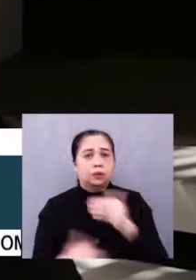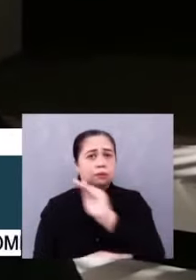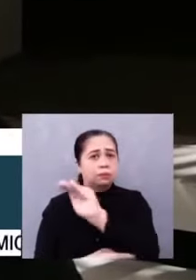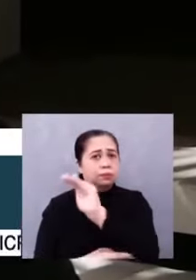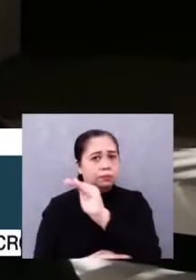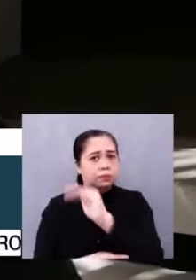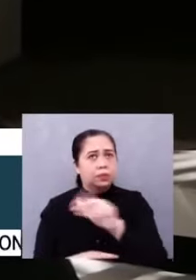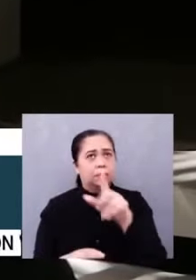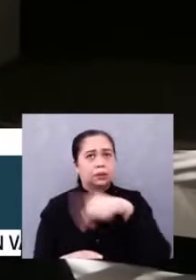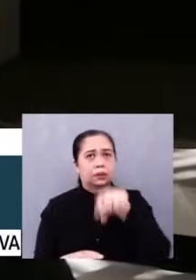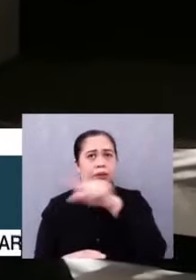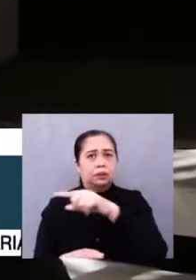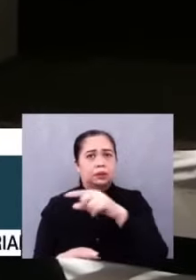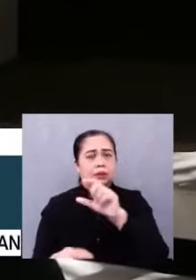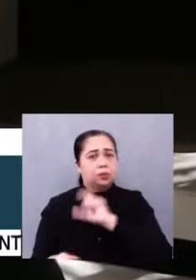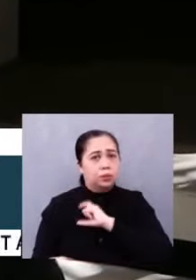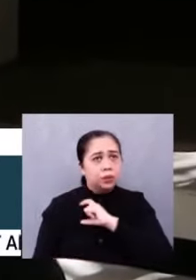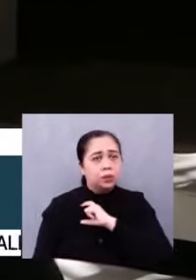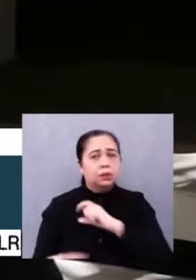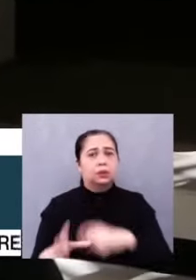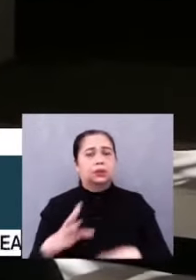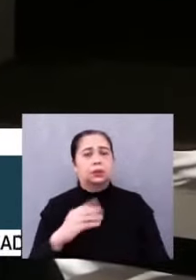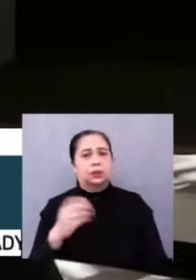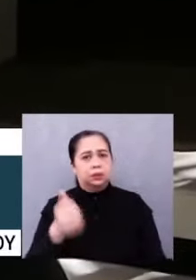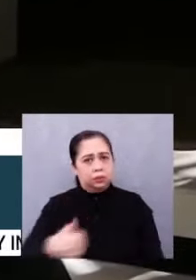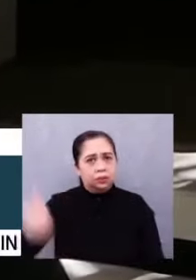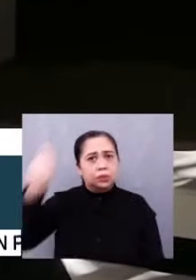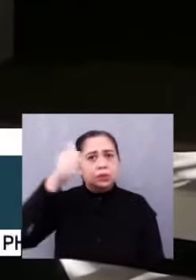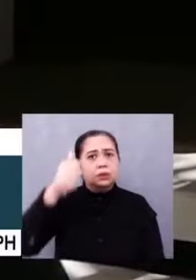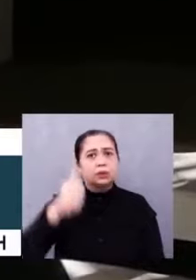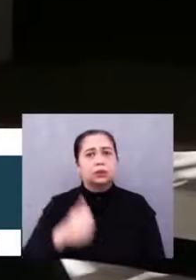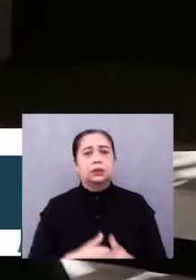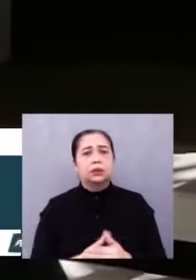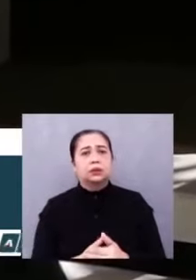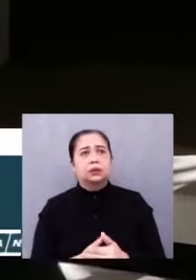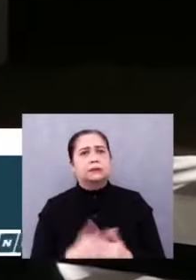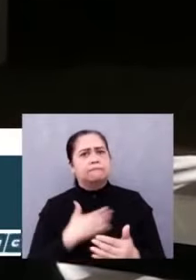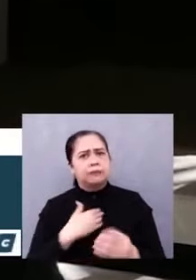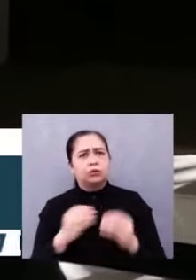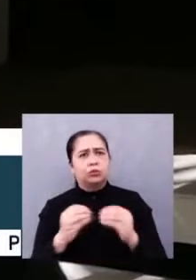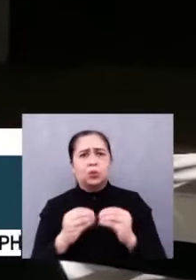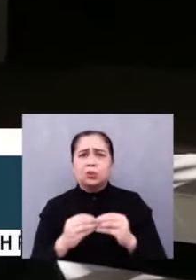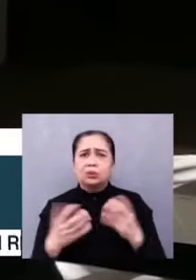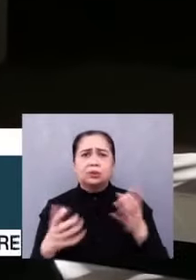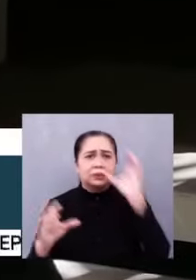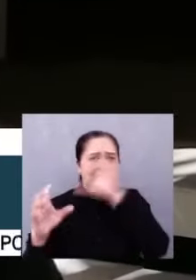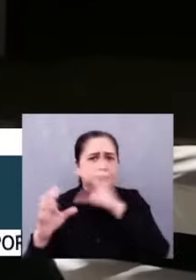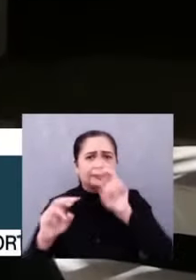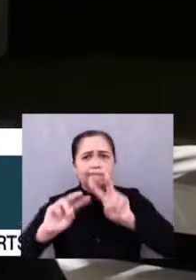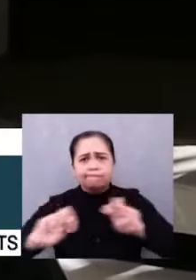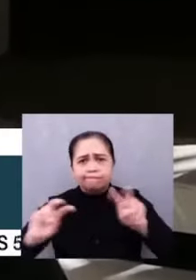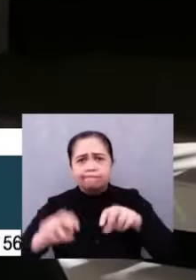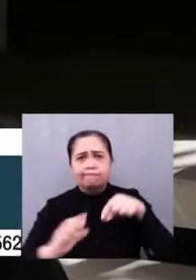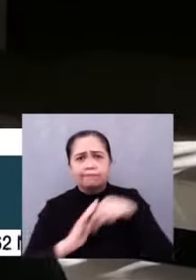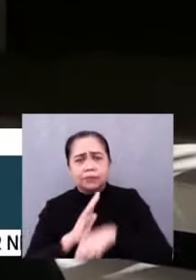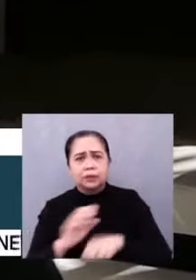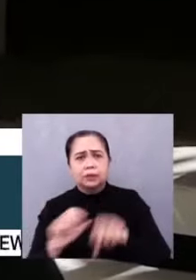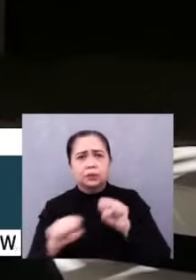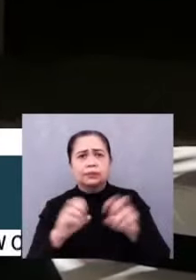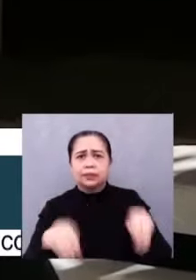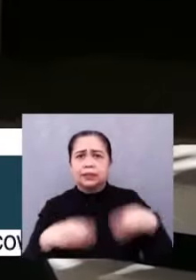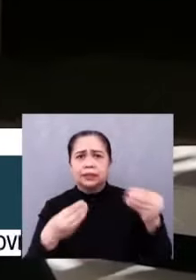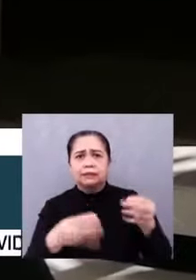ating kapulisan at sa mga otoridad na paitingin po ang investigasyon para mabigyan po ng